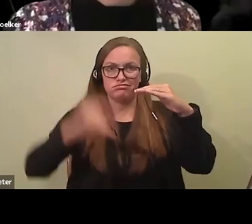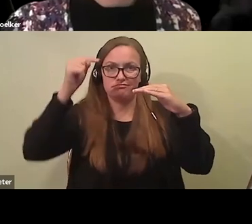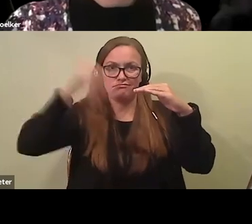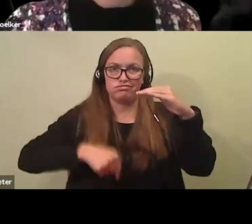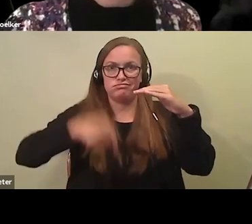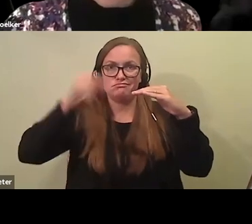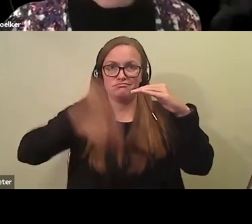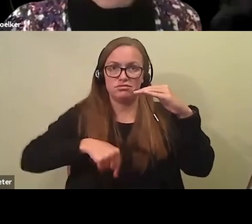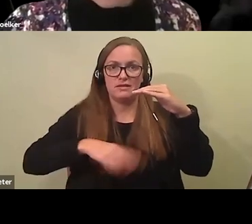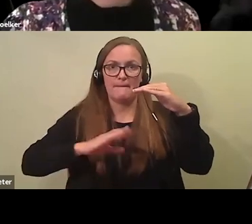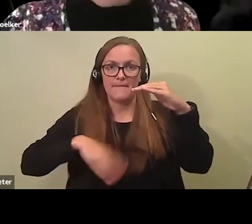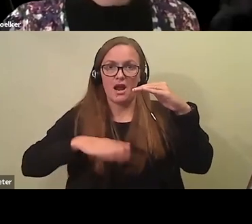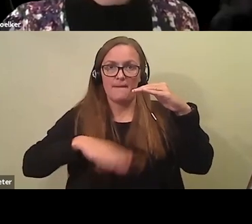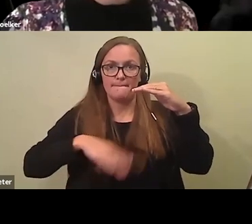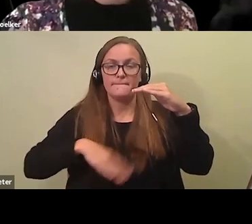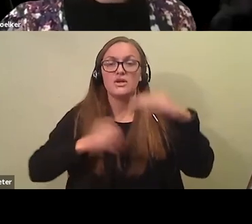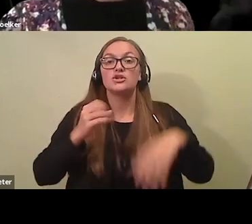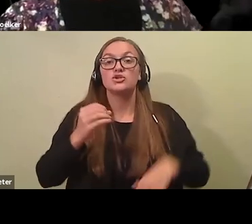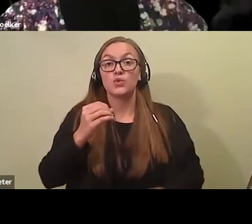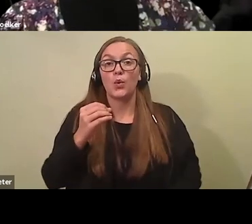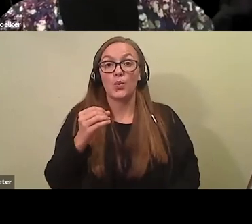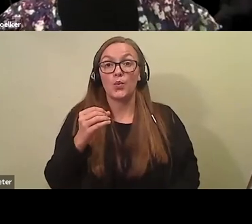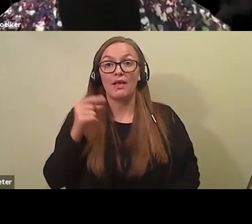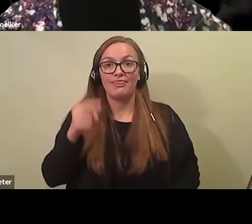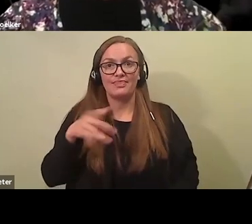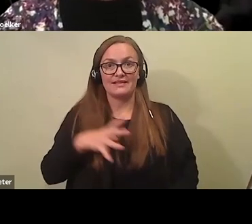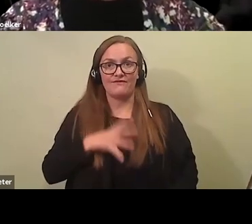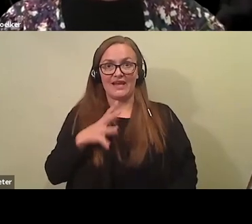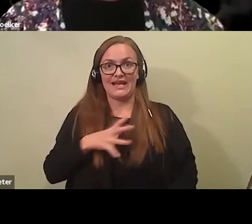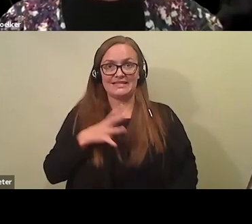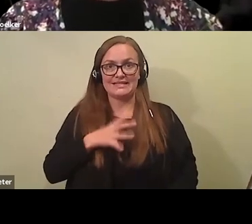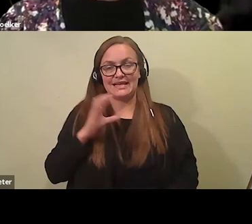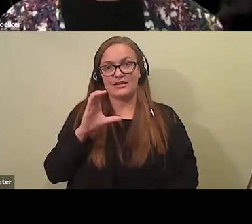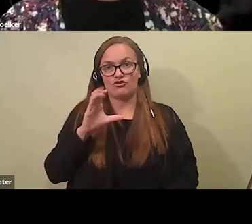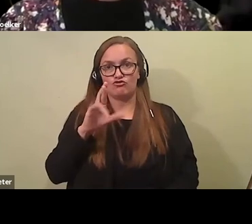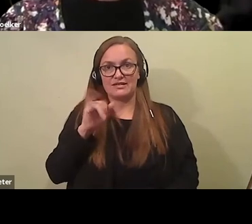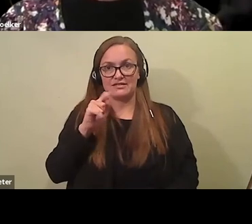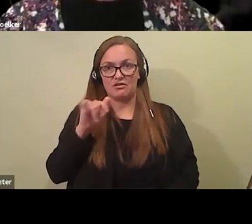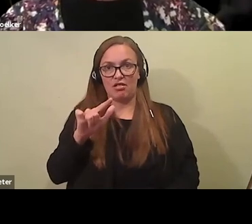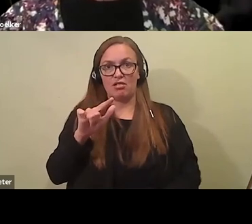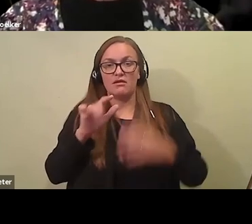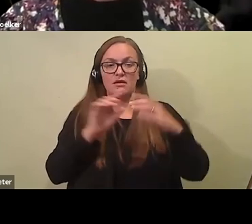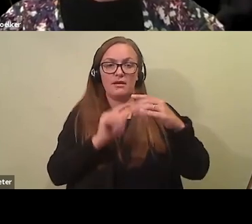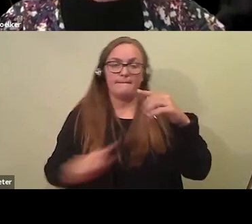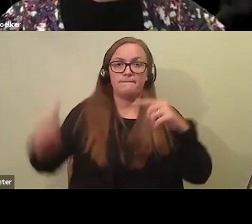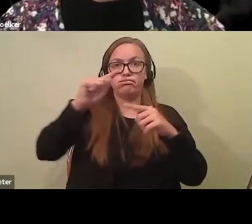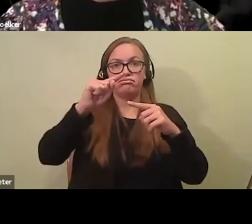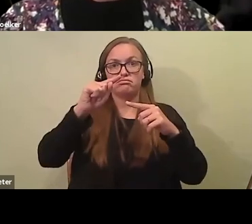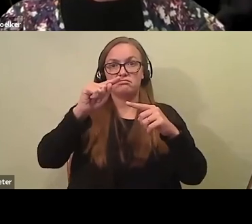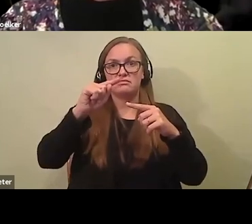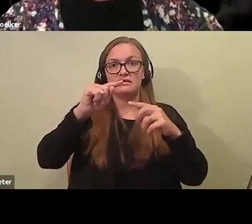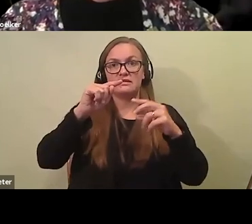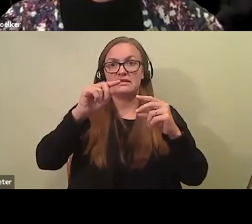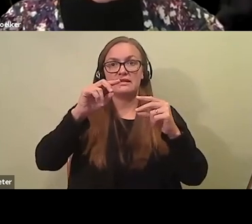happens is that by choice of this fancy Kuiper crystal, you put it up here in the third floor, immediately